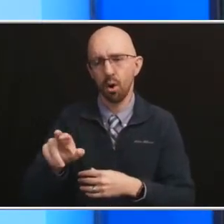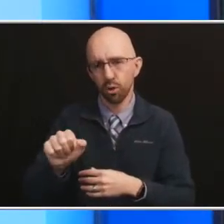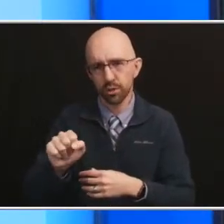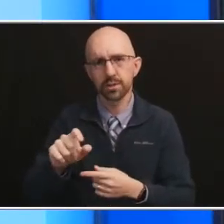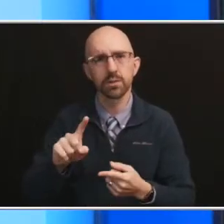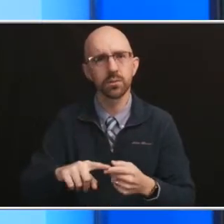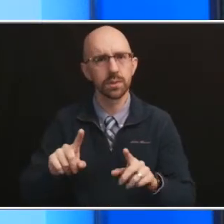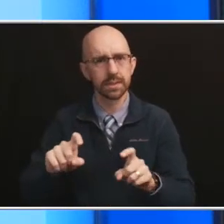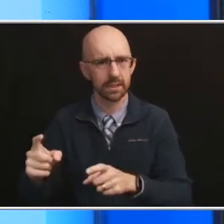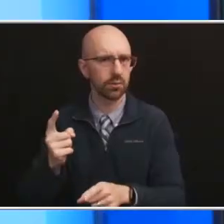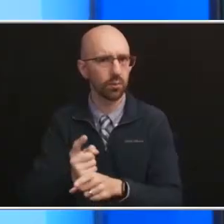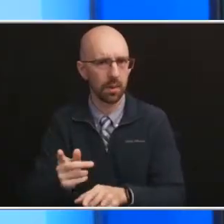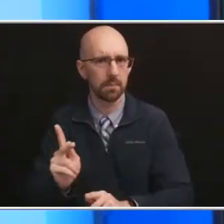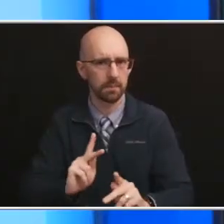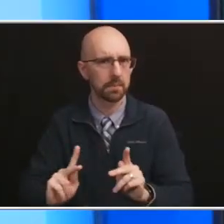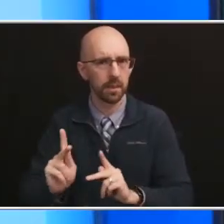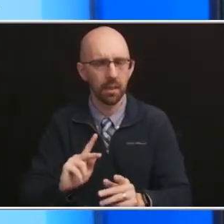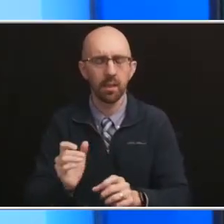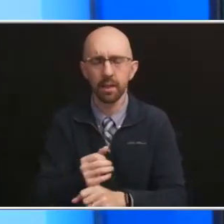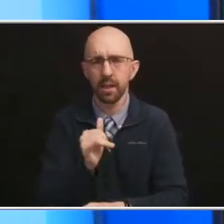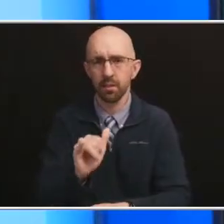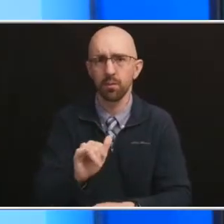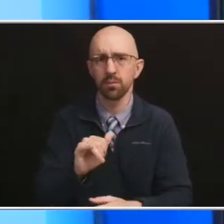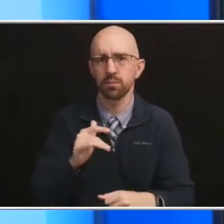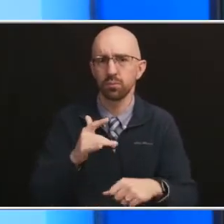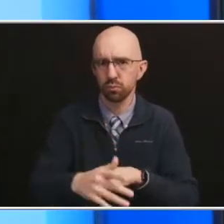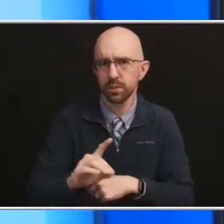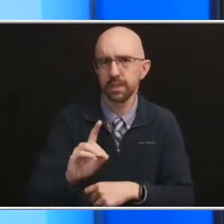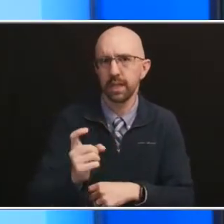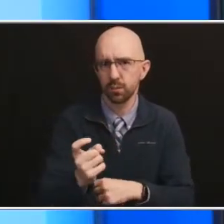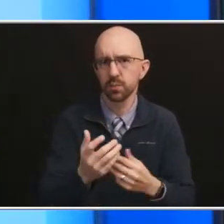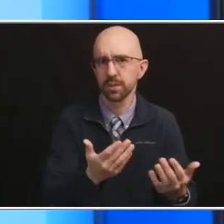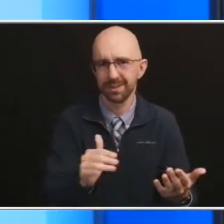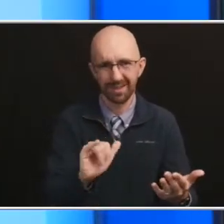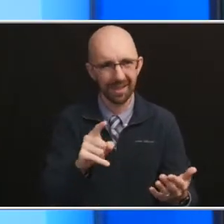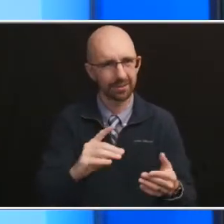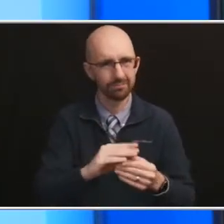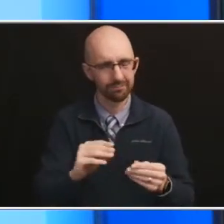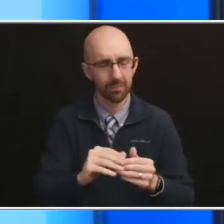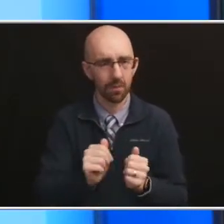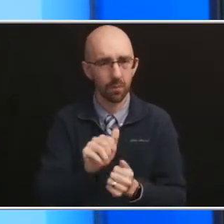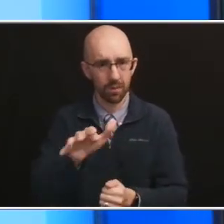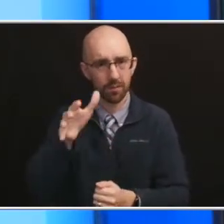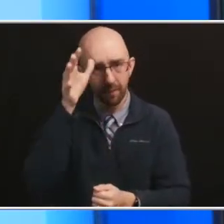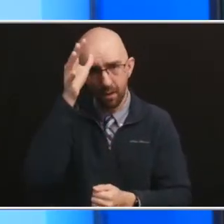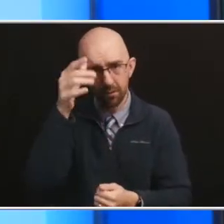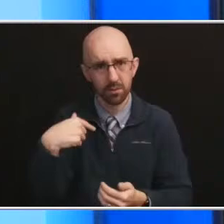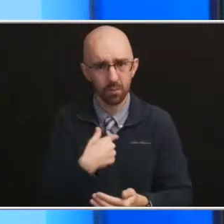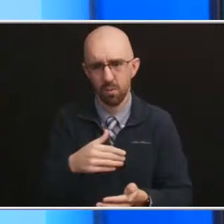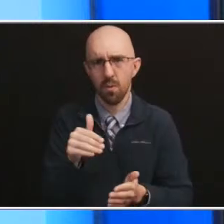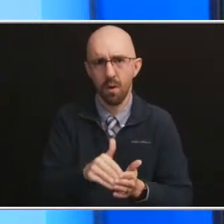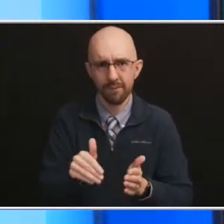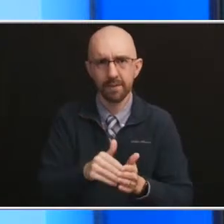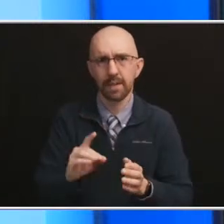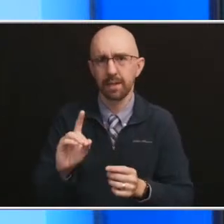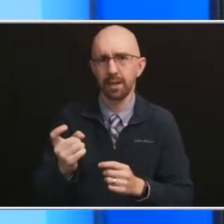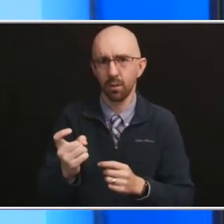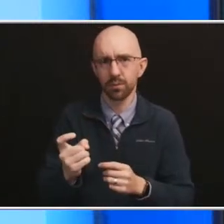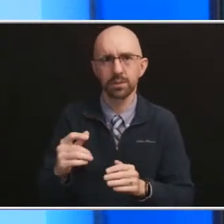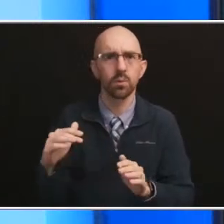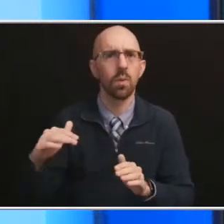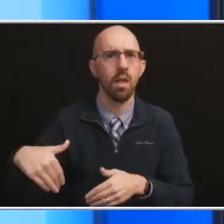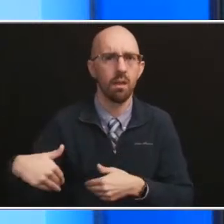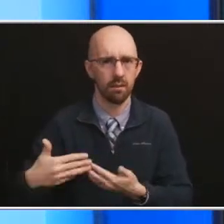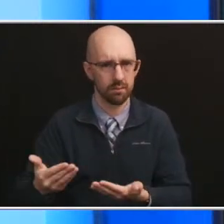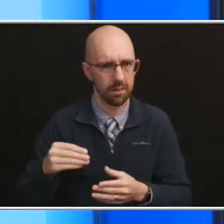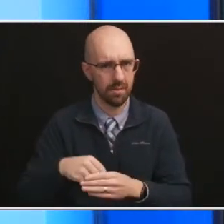people, right, and to get those early diagnoses, because like you said with your father, we're oftentimes diagnosing it too late in the disease